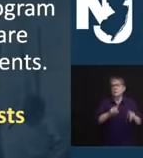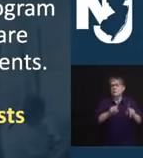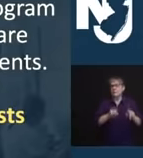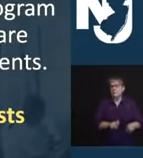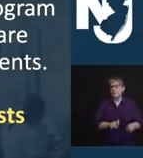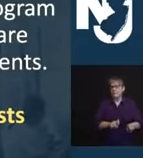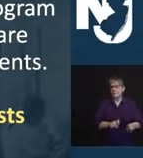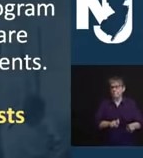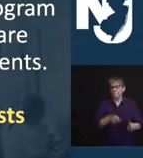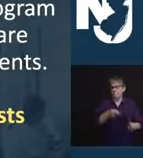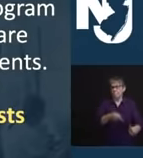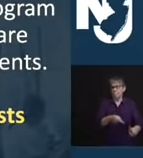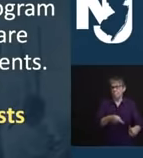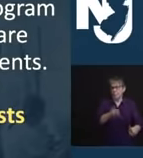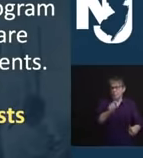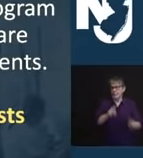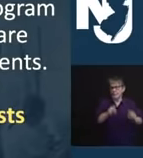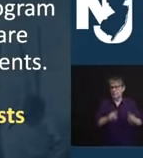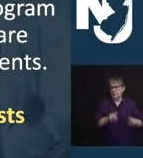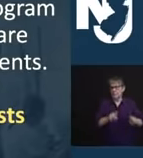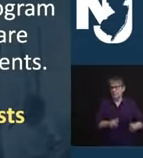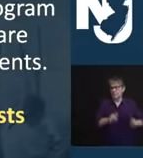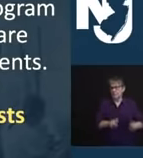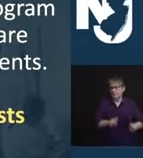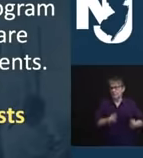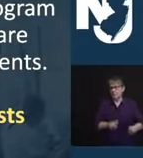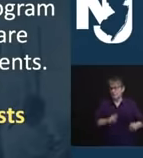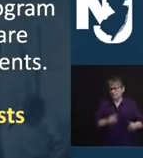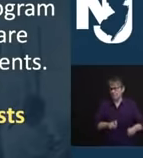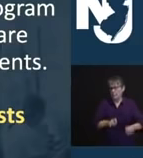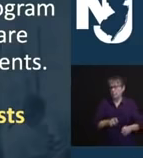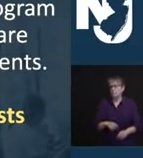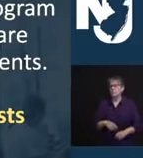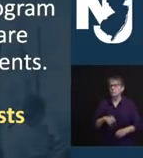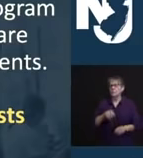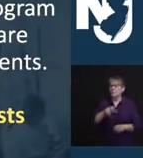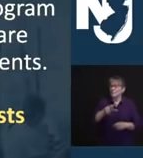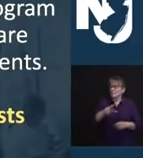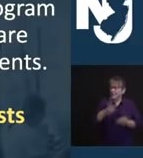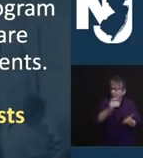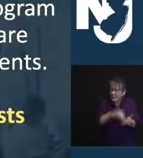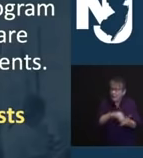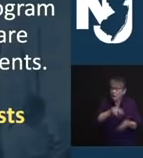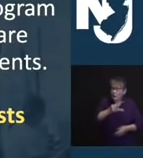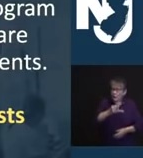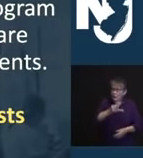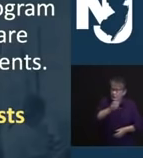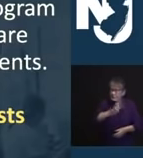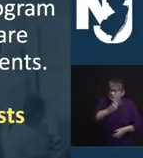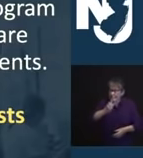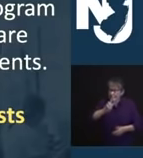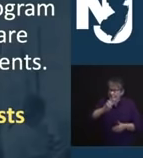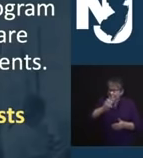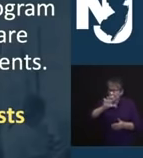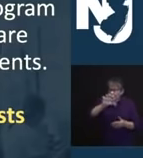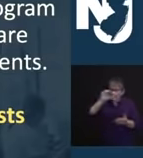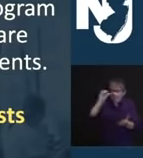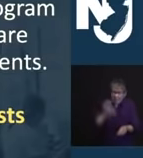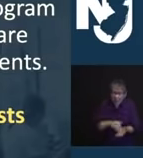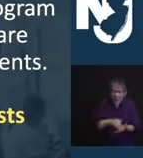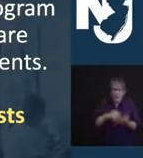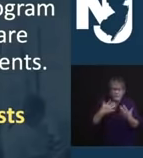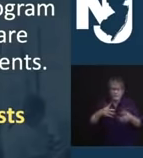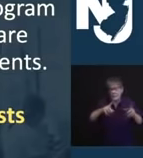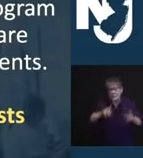366,000 have been distributed in this first tranche. And as I noted, this directive will remain in place for the next 2 weeks or